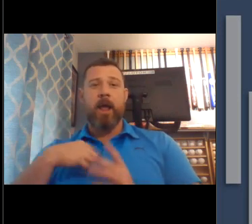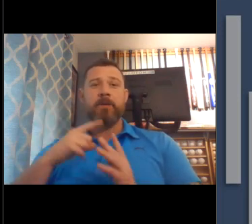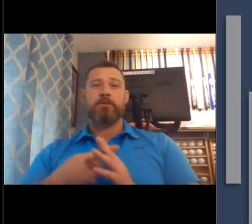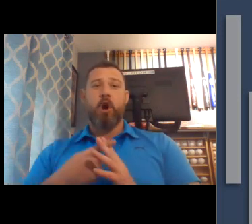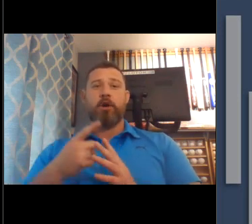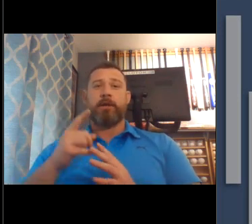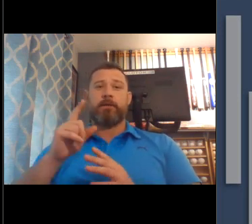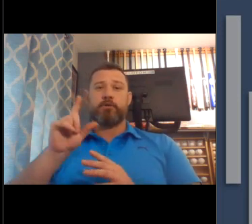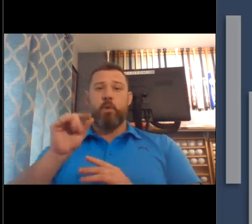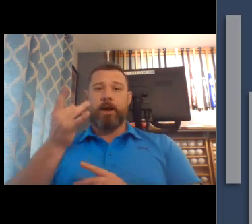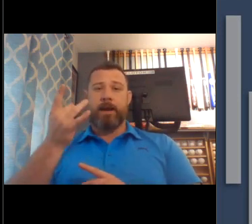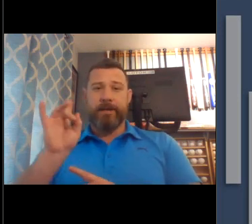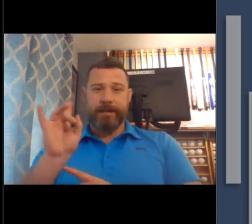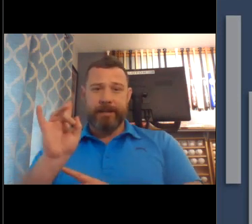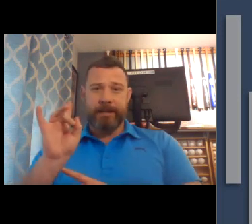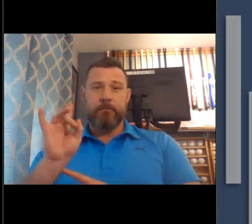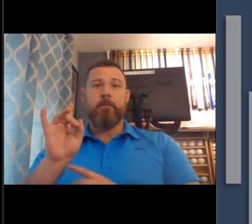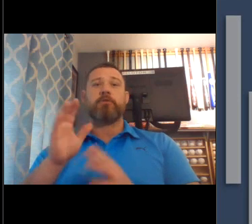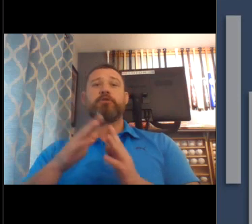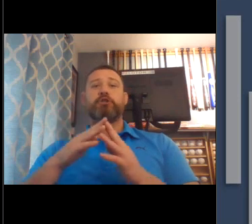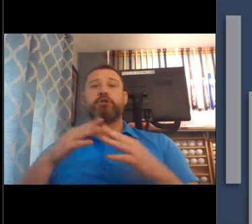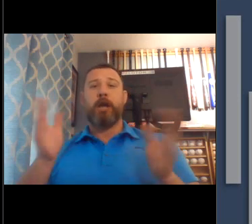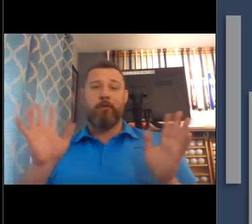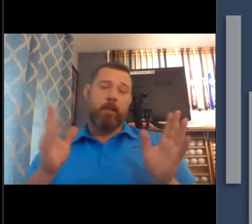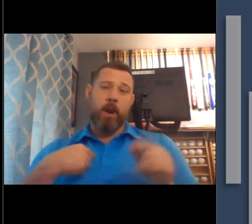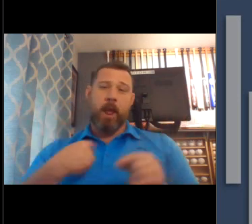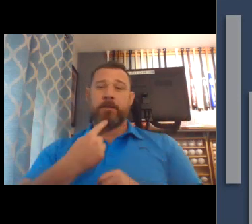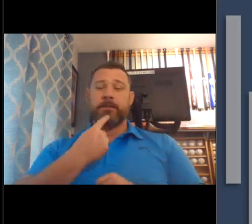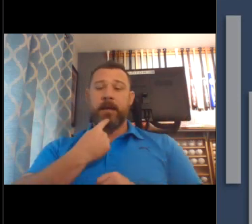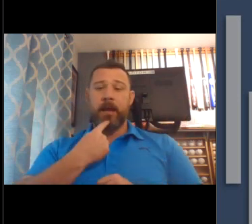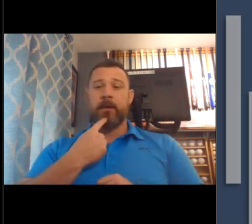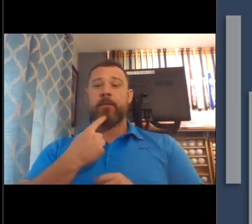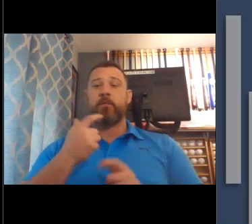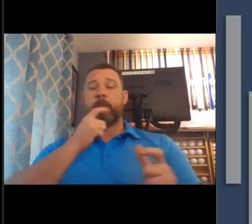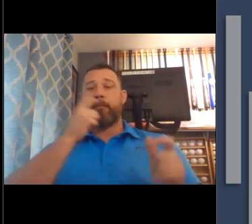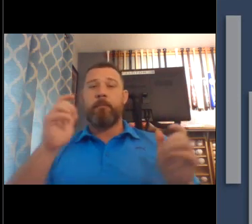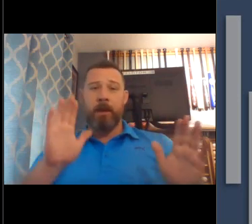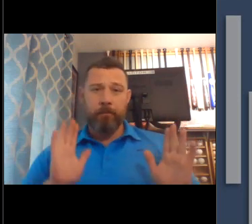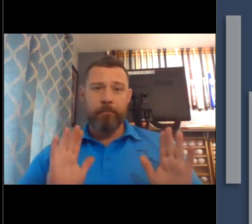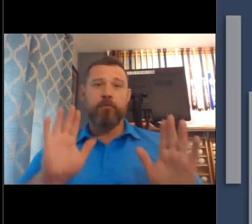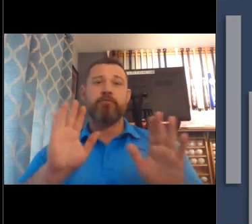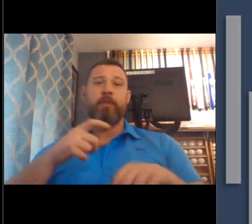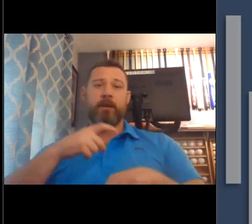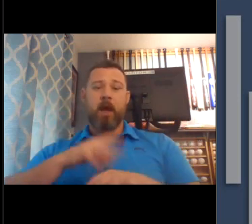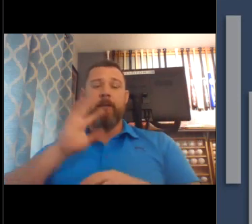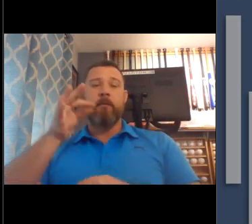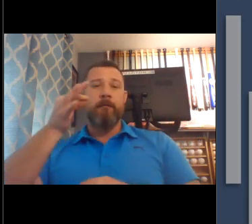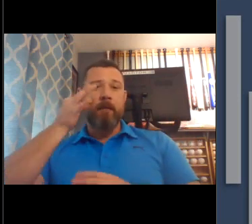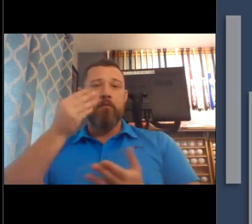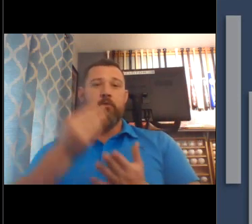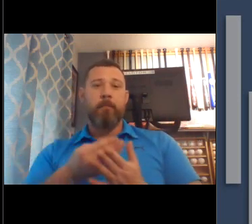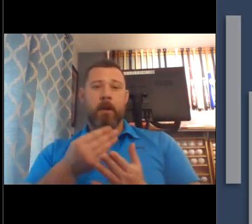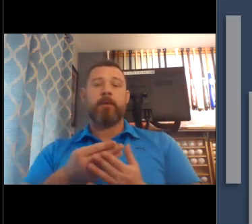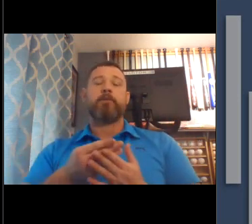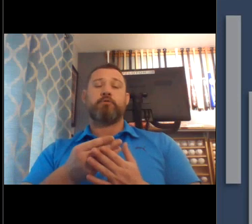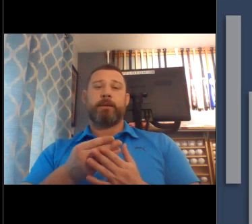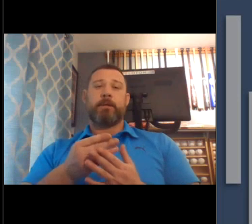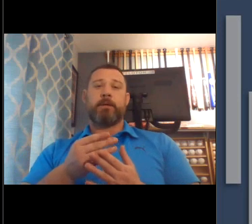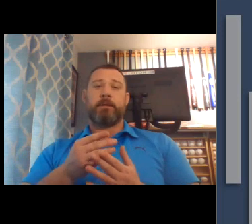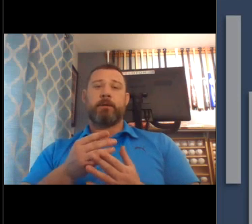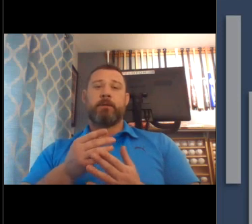2018. But generally what I can say is there was a big push at that time for the federal monies to be dedicated